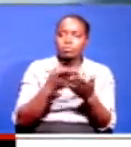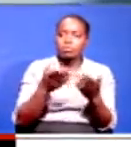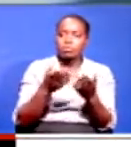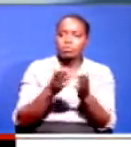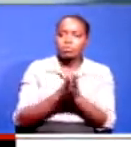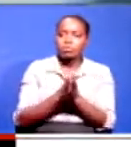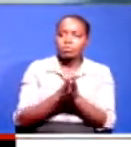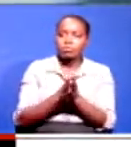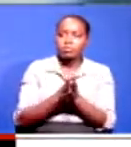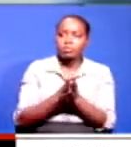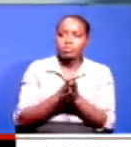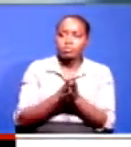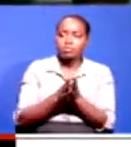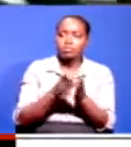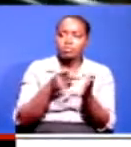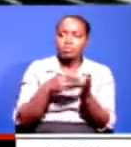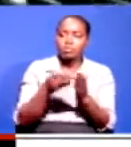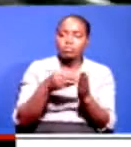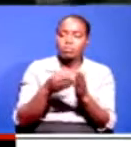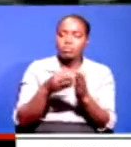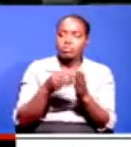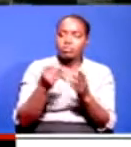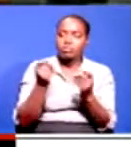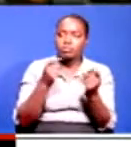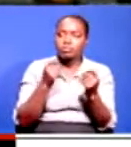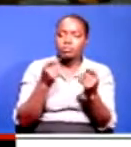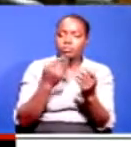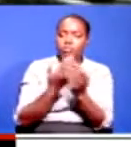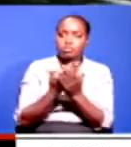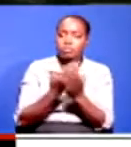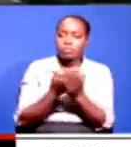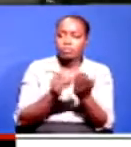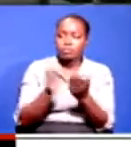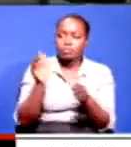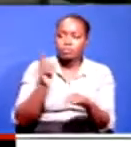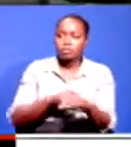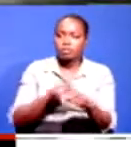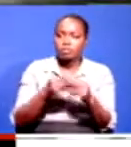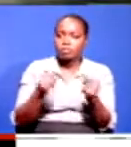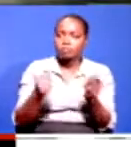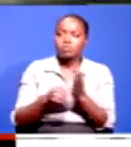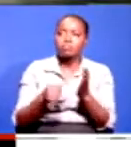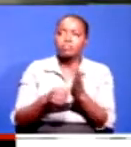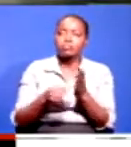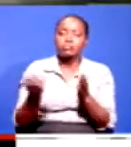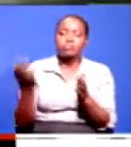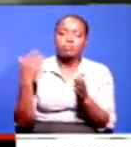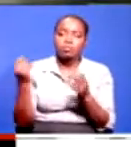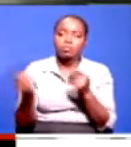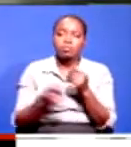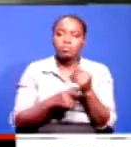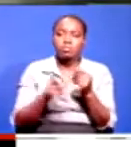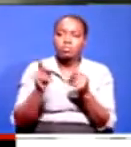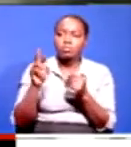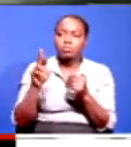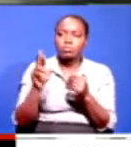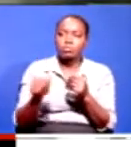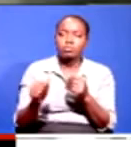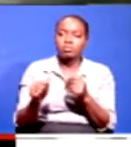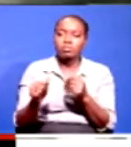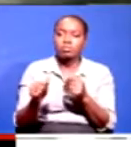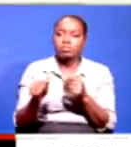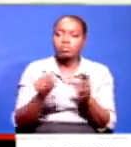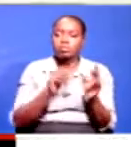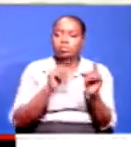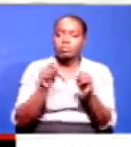its financial woes, pleading with KRA for more time to settle the pending taxes. Last month, the Kenya Revenue Authority descended on the